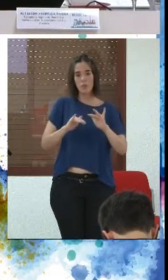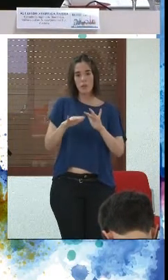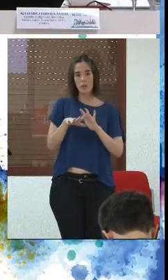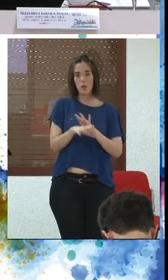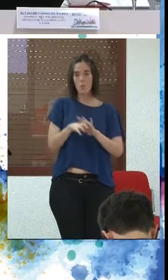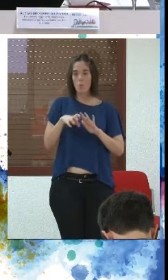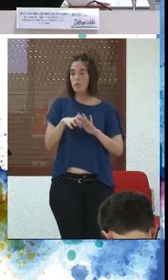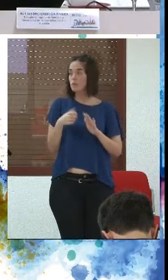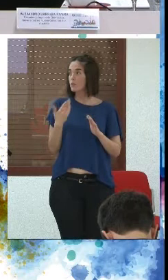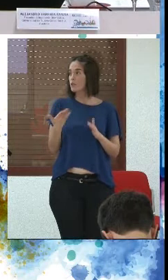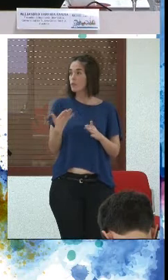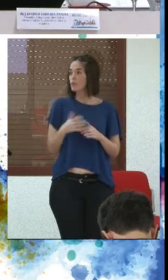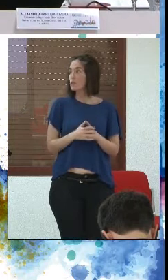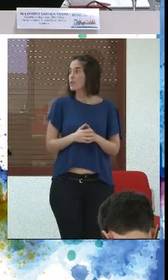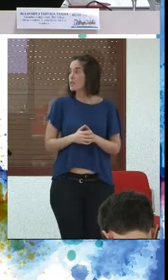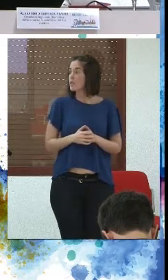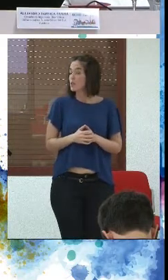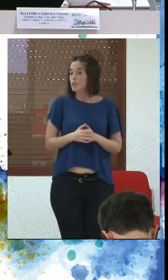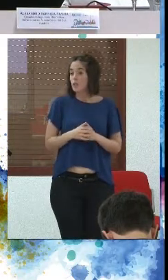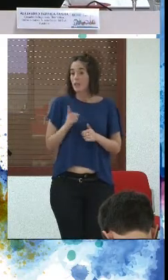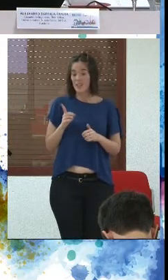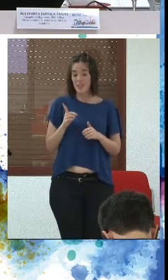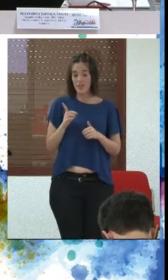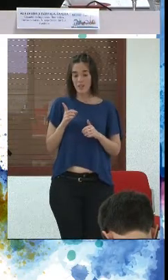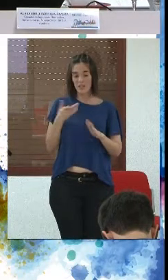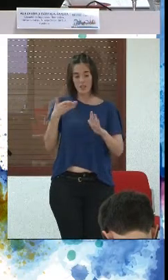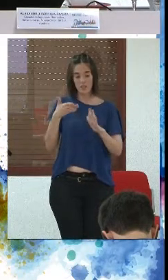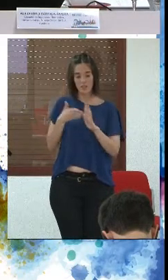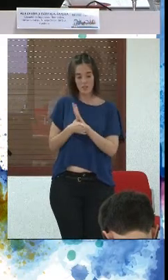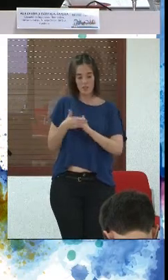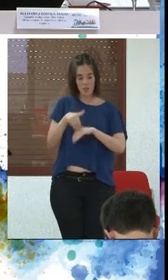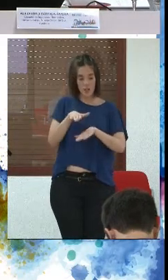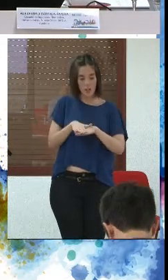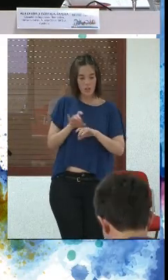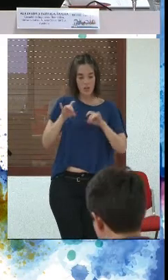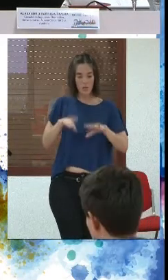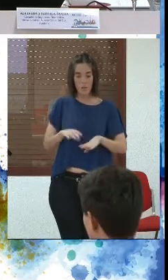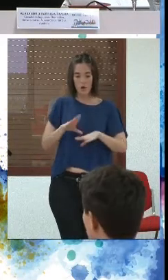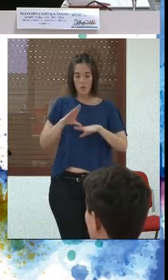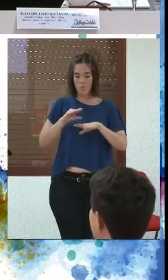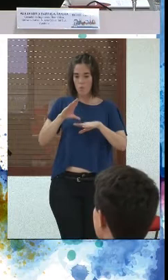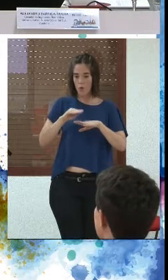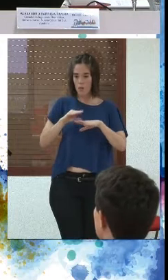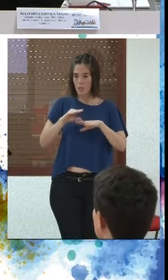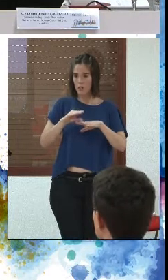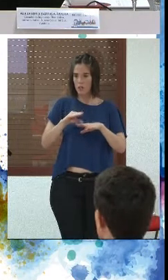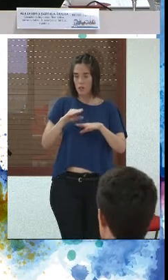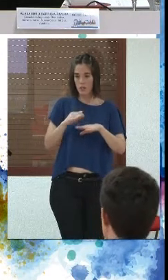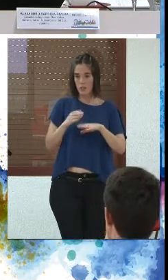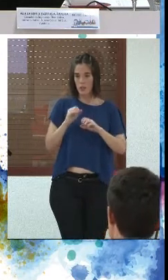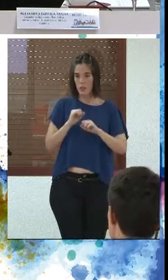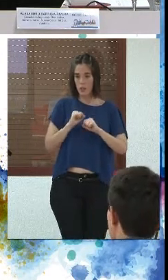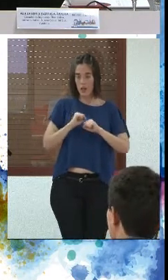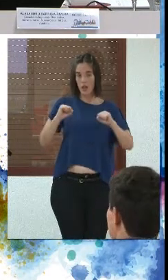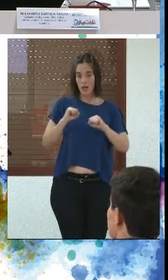K1 is the absorption movement. This is the typical behavior of a spring.